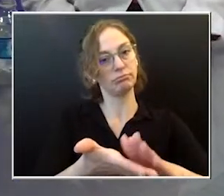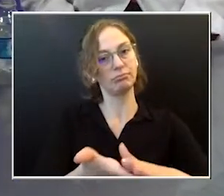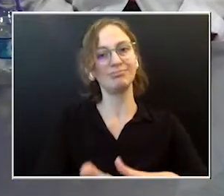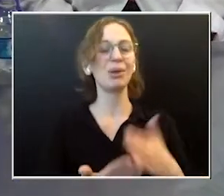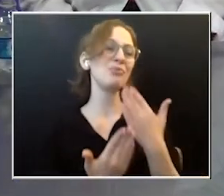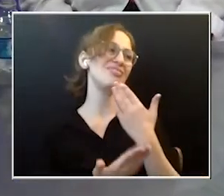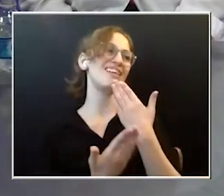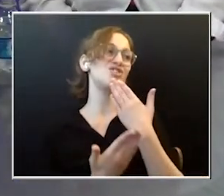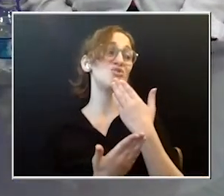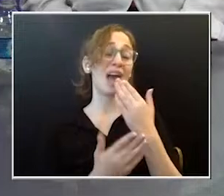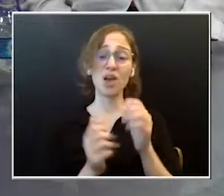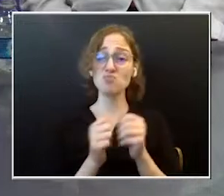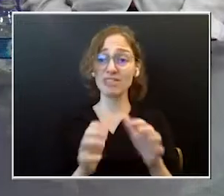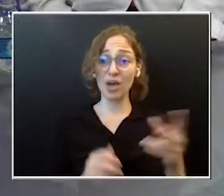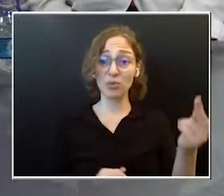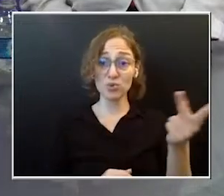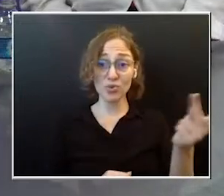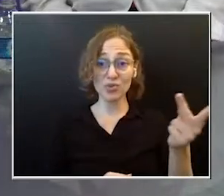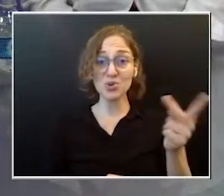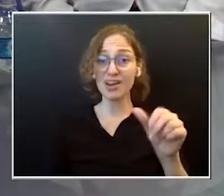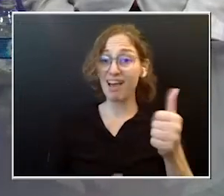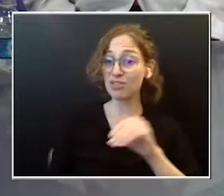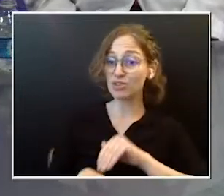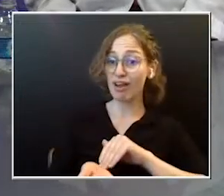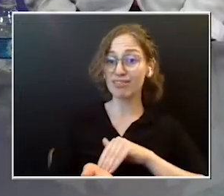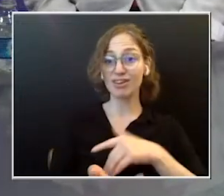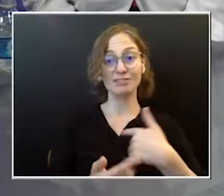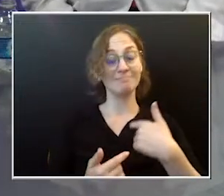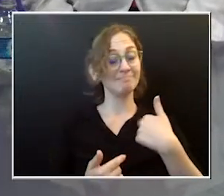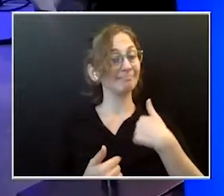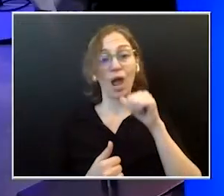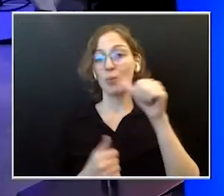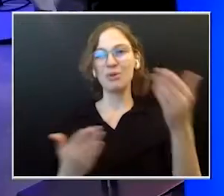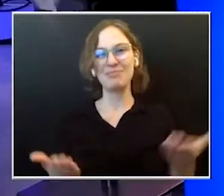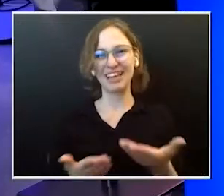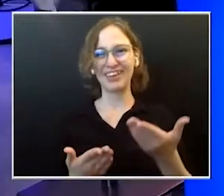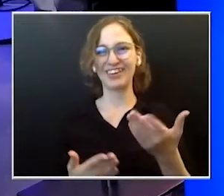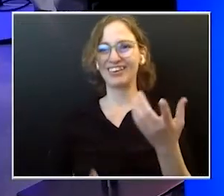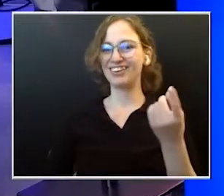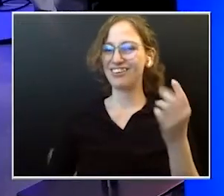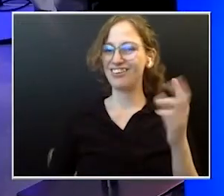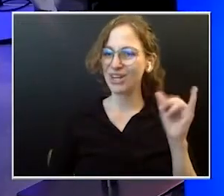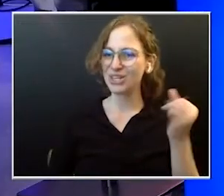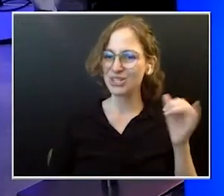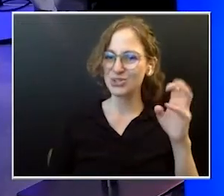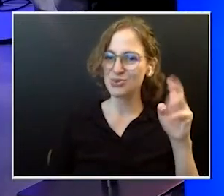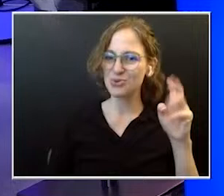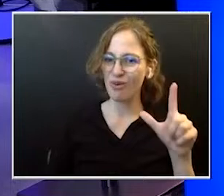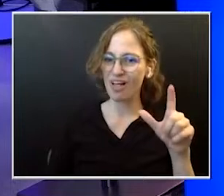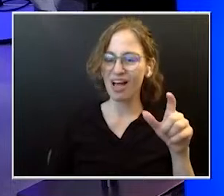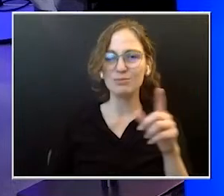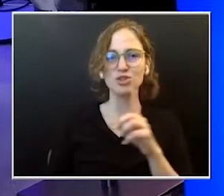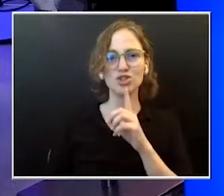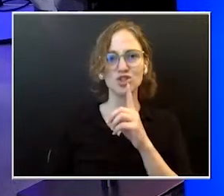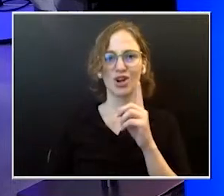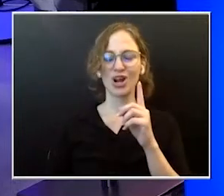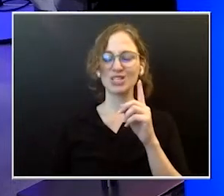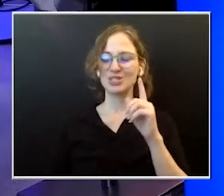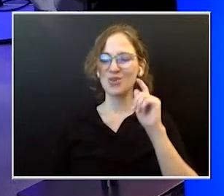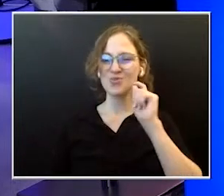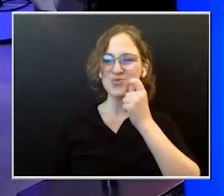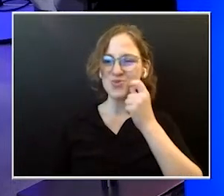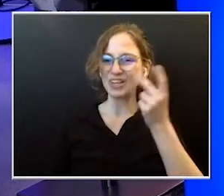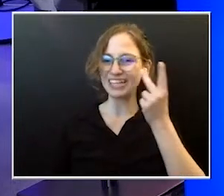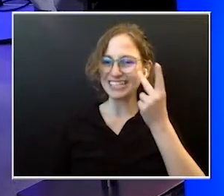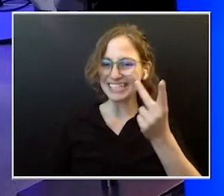you and others, I would not be here. So, Dr. Jewel, this must be so cool to see a patient come back full circle and be